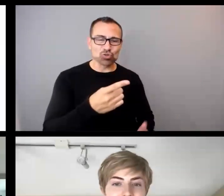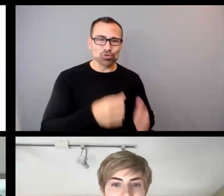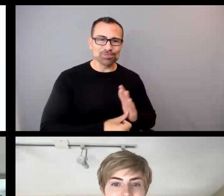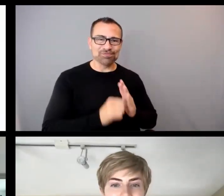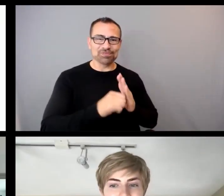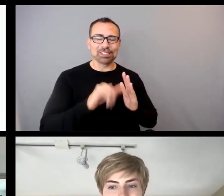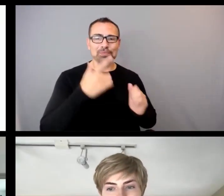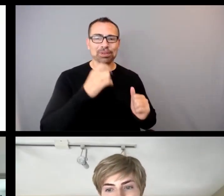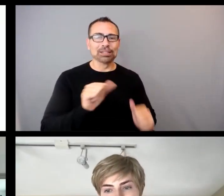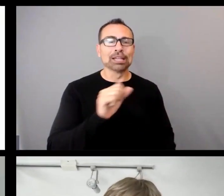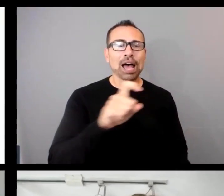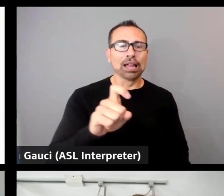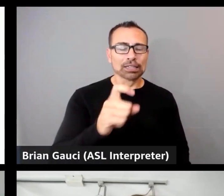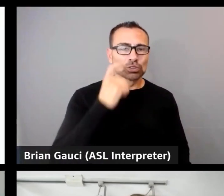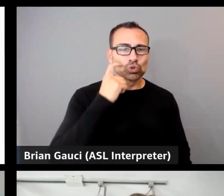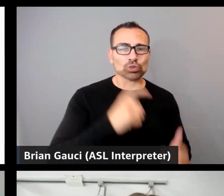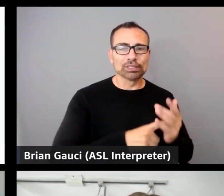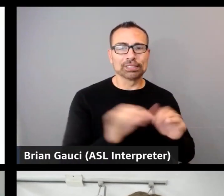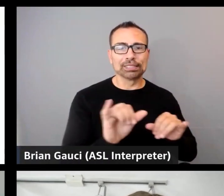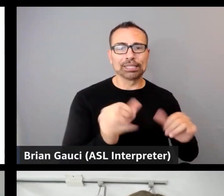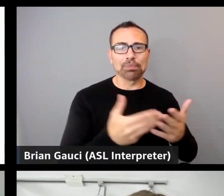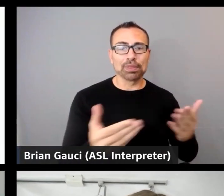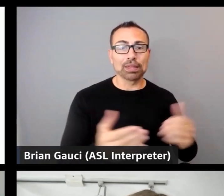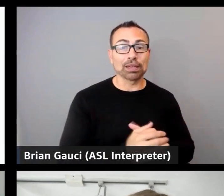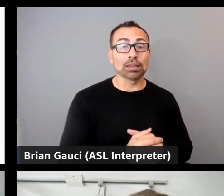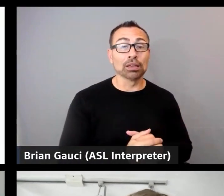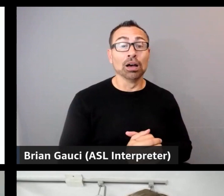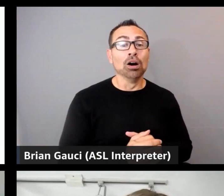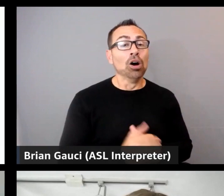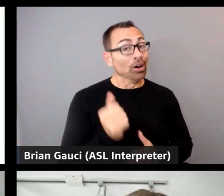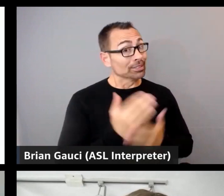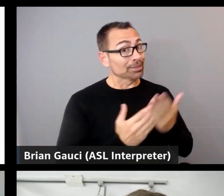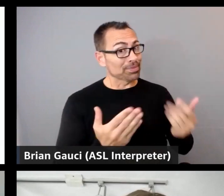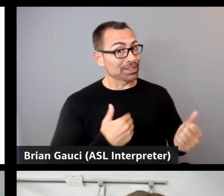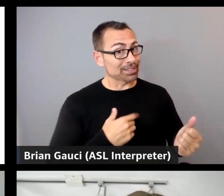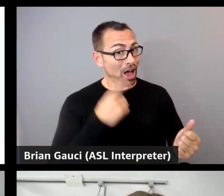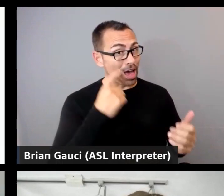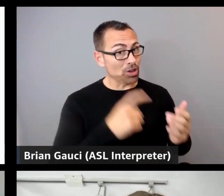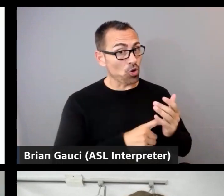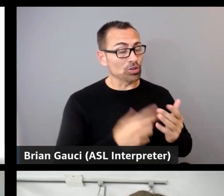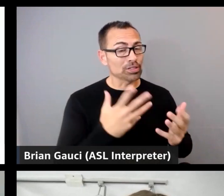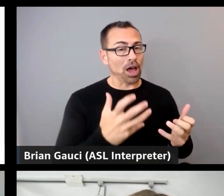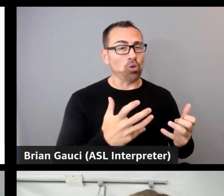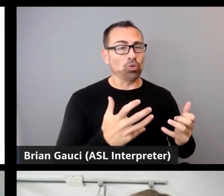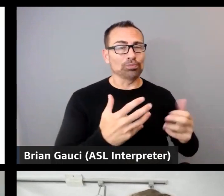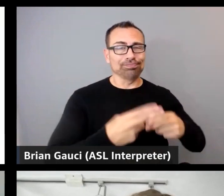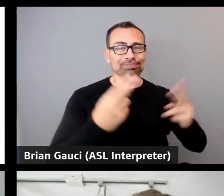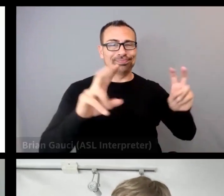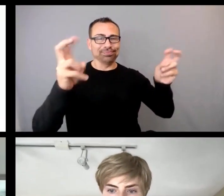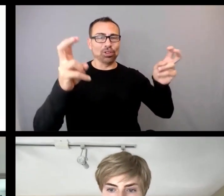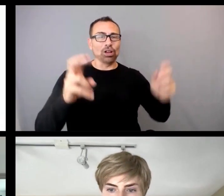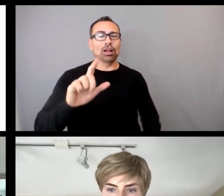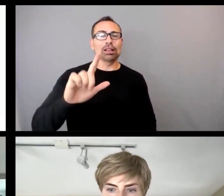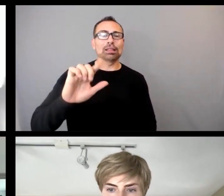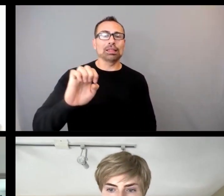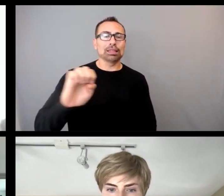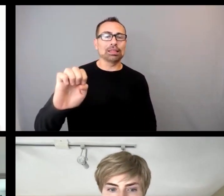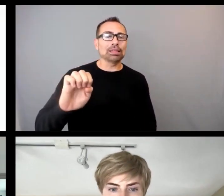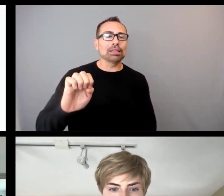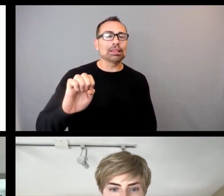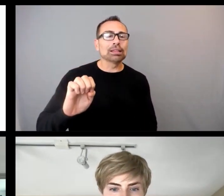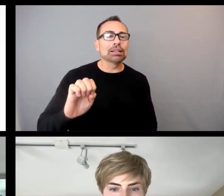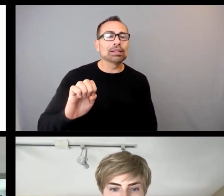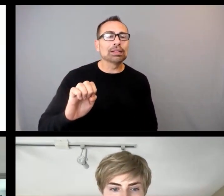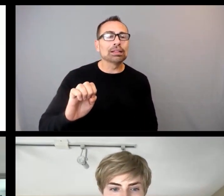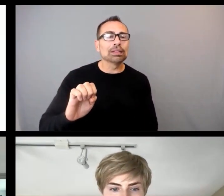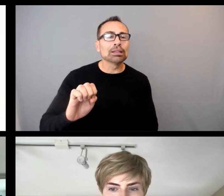good that you called that out. Some things I also wanted to call out. We've got Lee Pang, who's just dropping